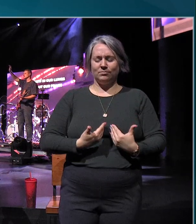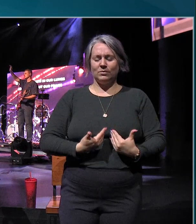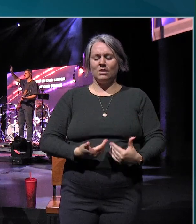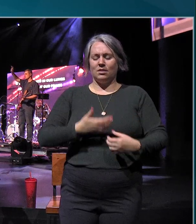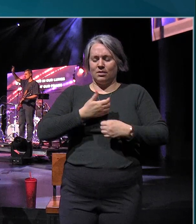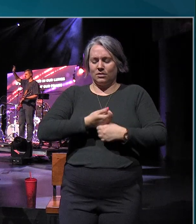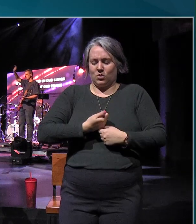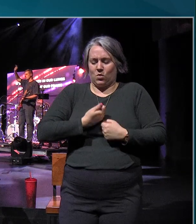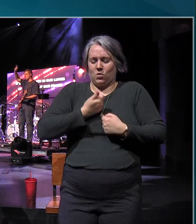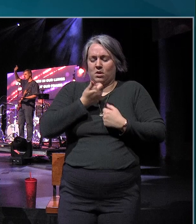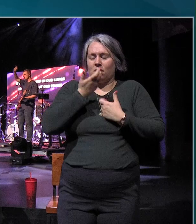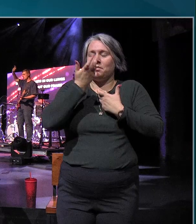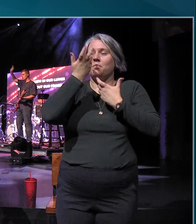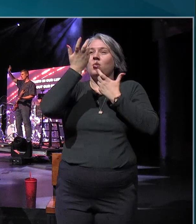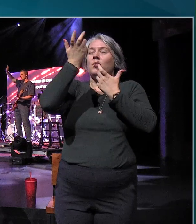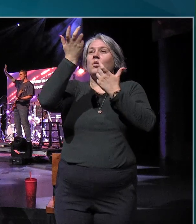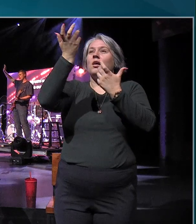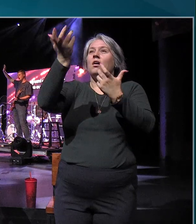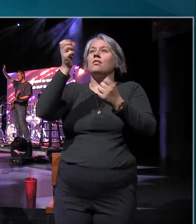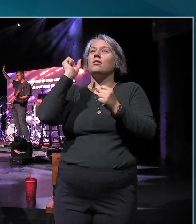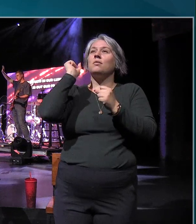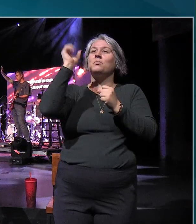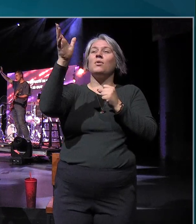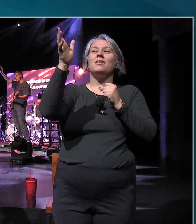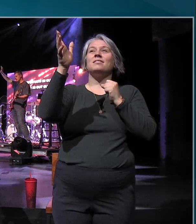lungs. So we pour out.